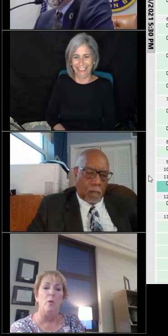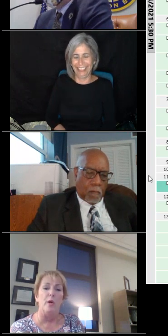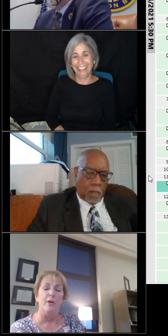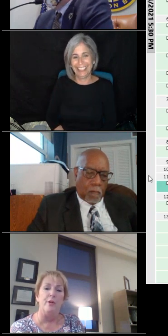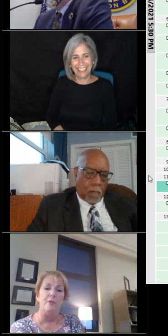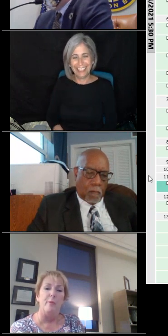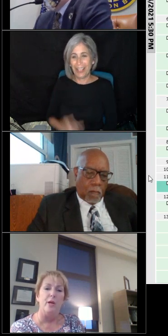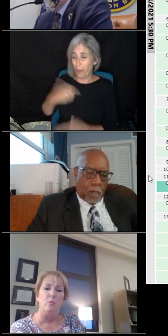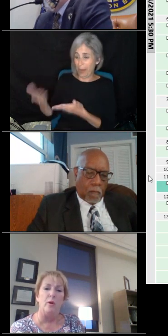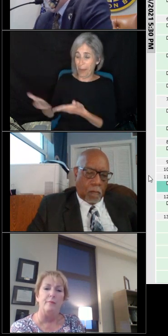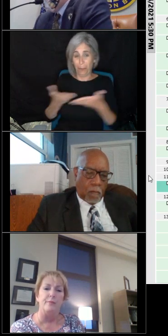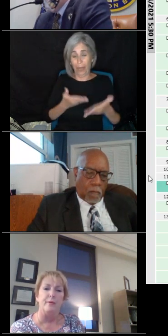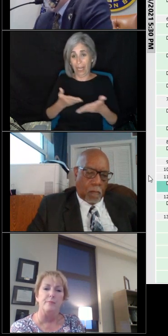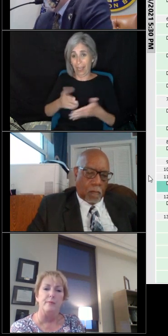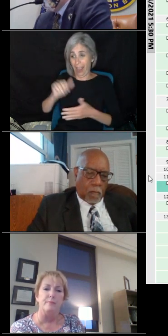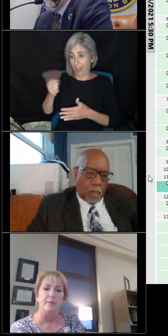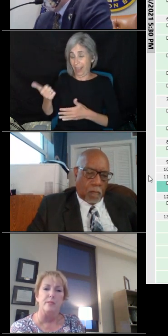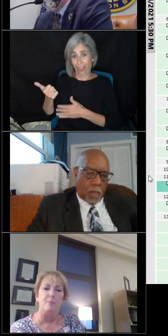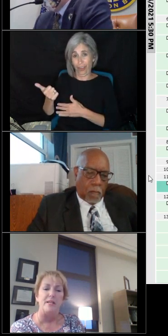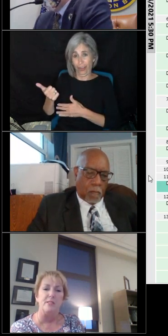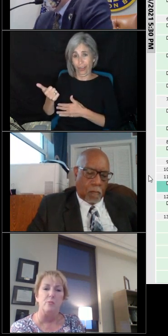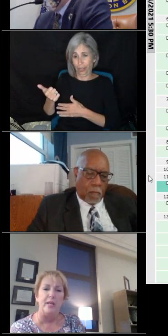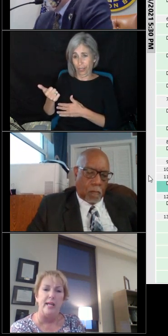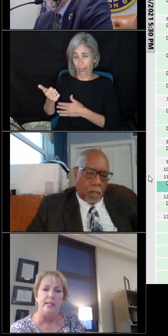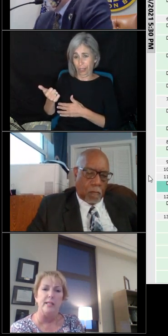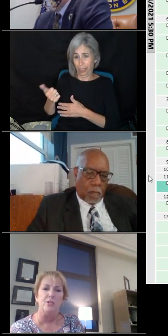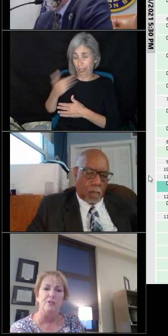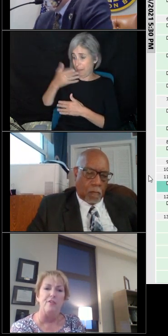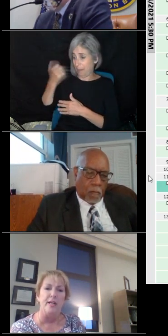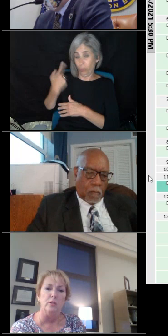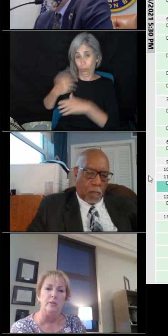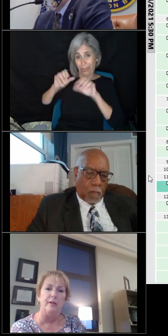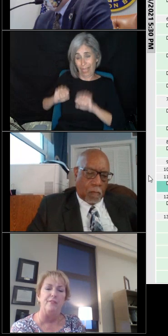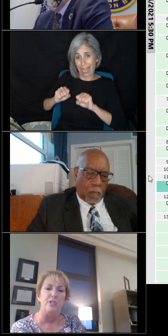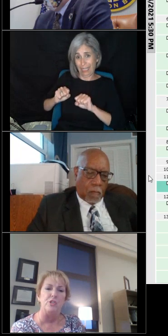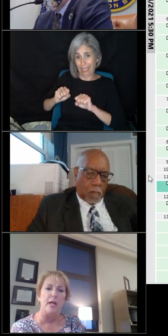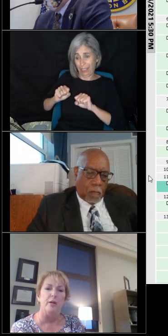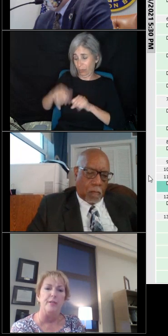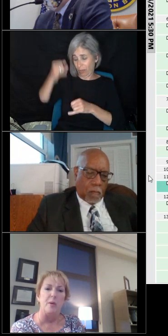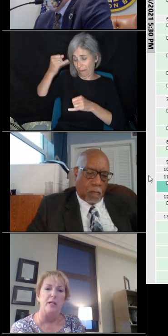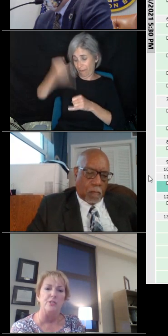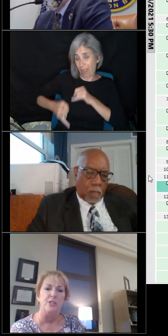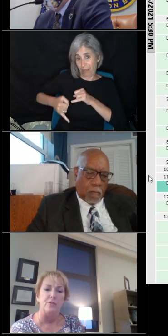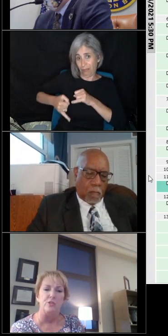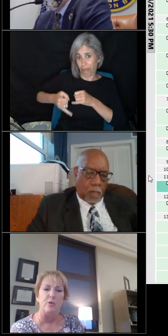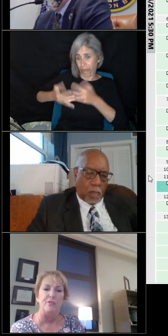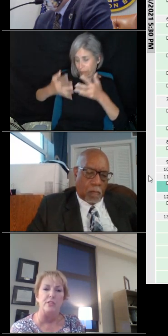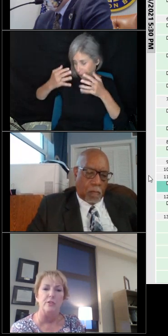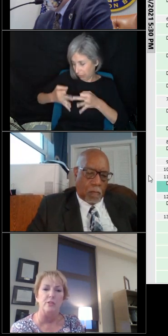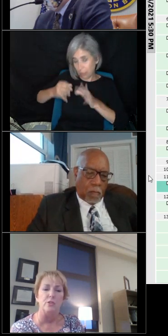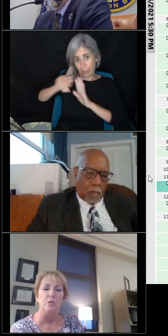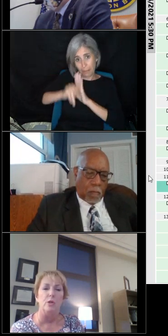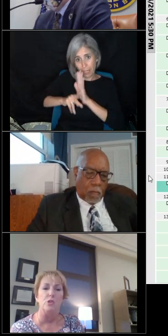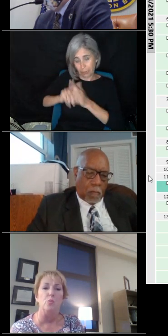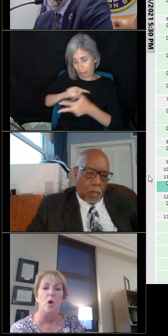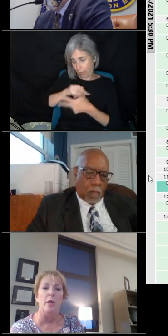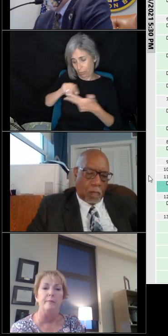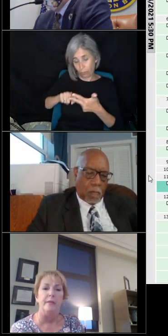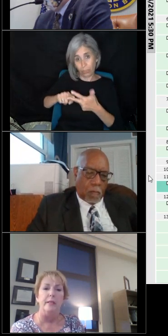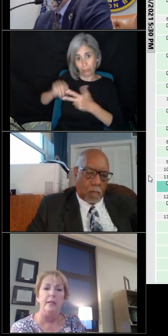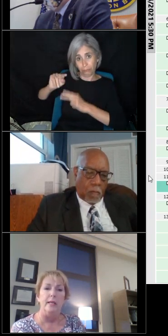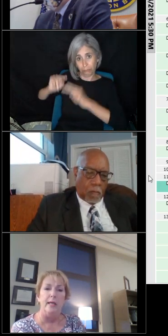So we'll bring one way or another, Mayor, as best as we can to get to the final finish line on these policies for these 3 facilities to